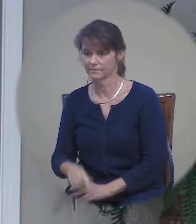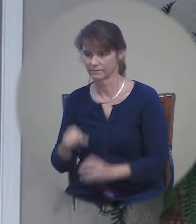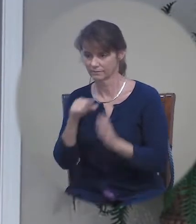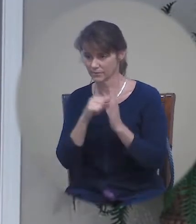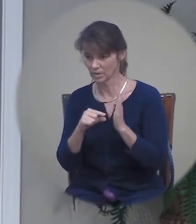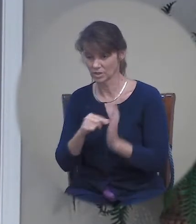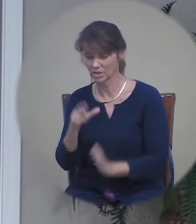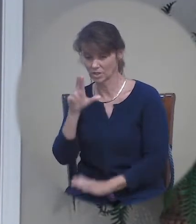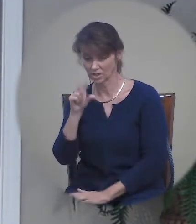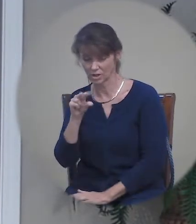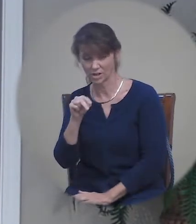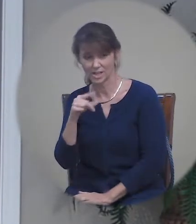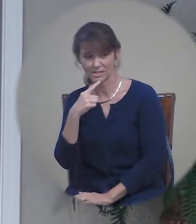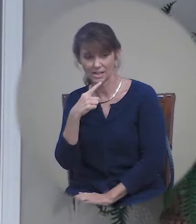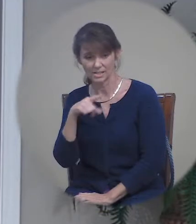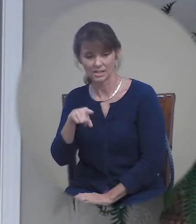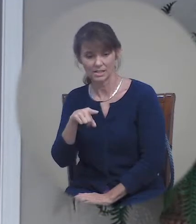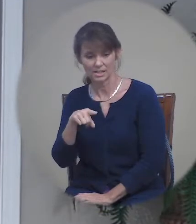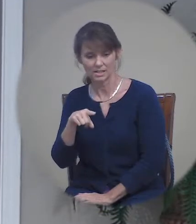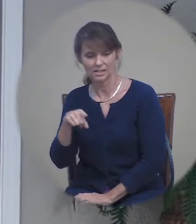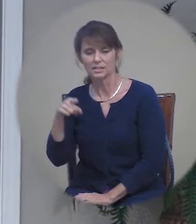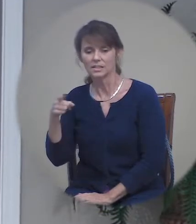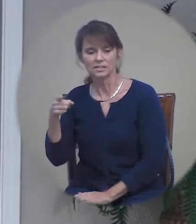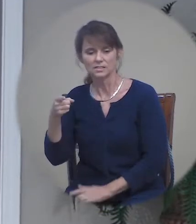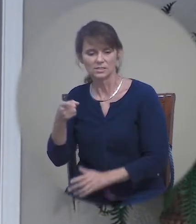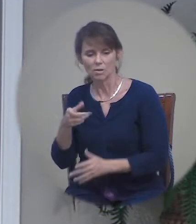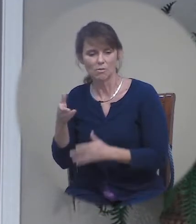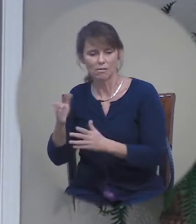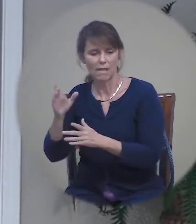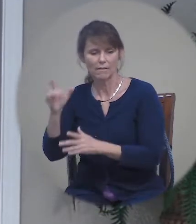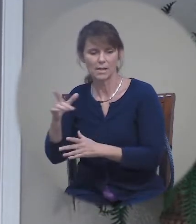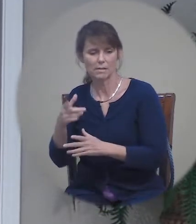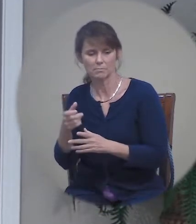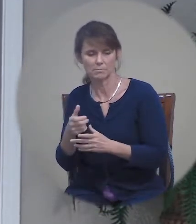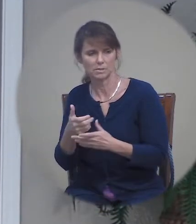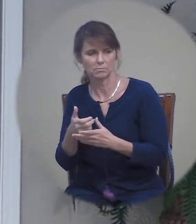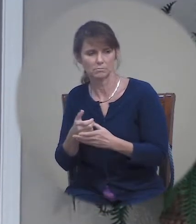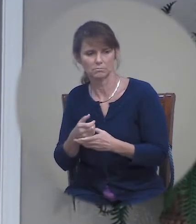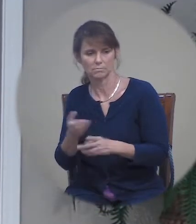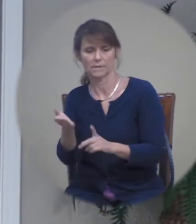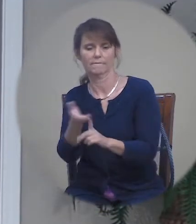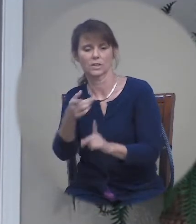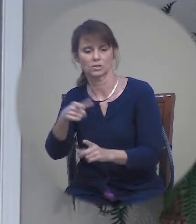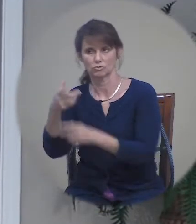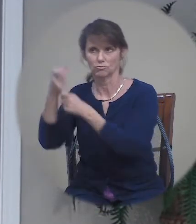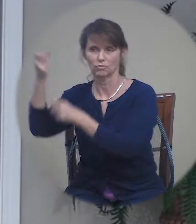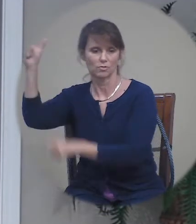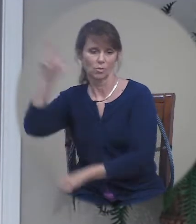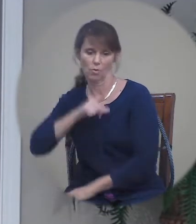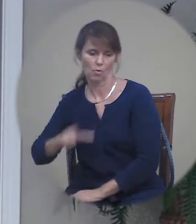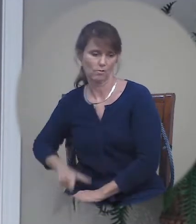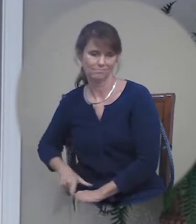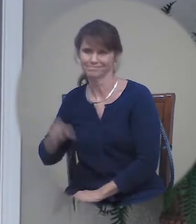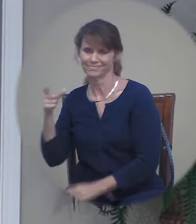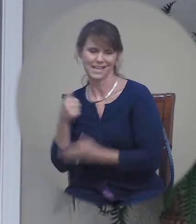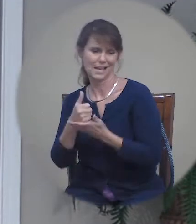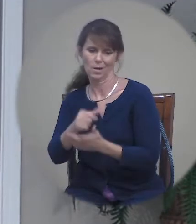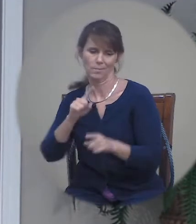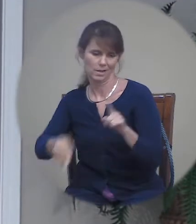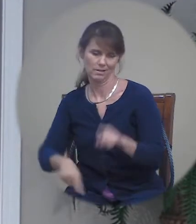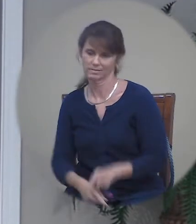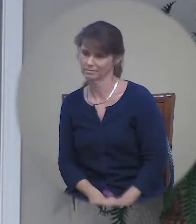don't let Hezekiah make you trust in the Lord, because he can't deliver you. Verse